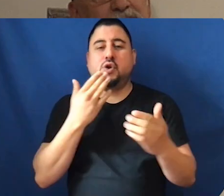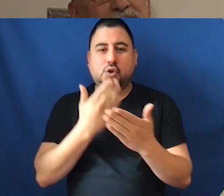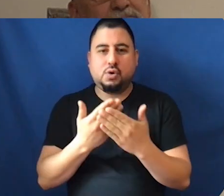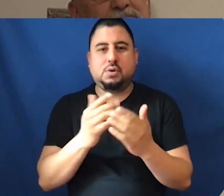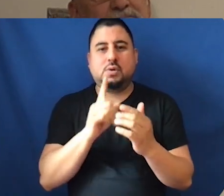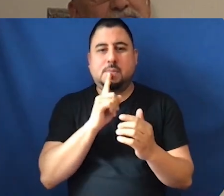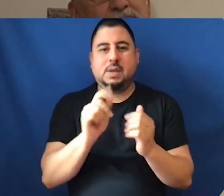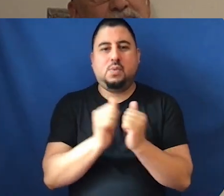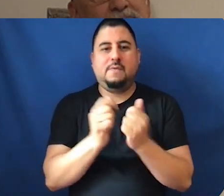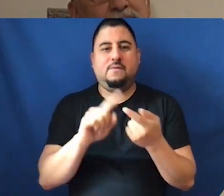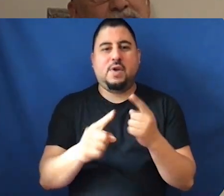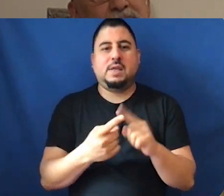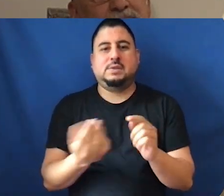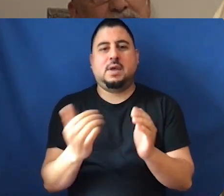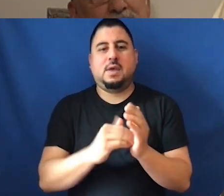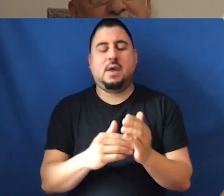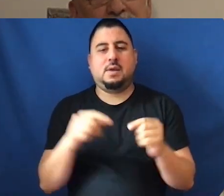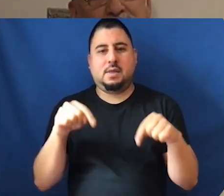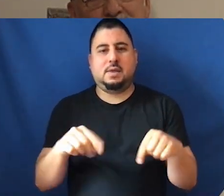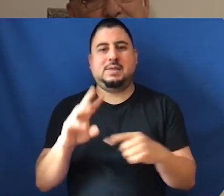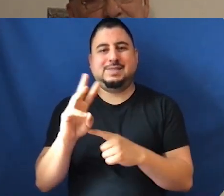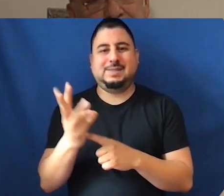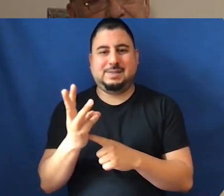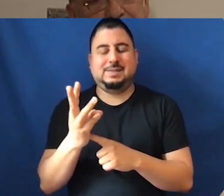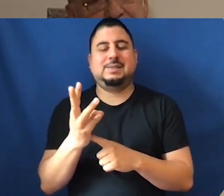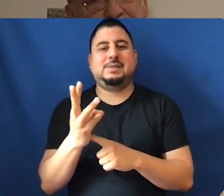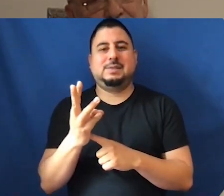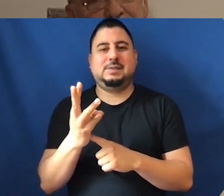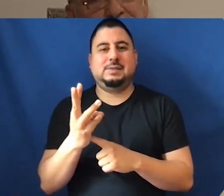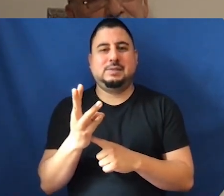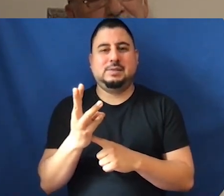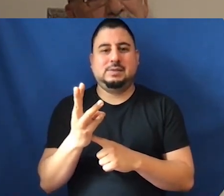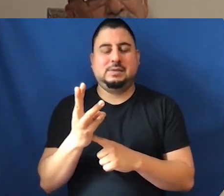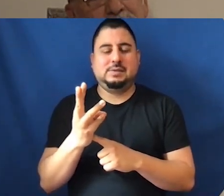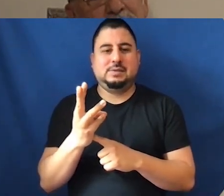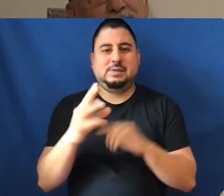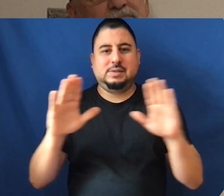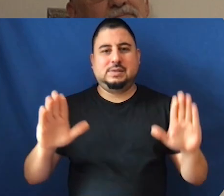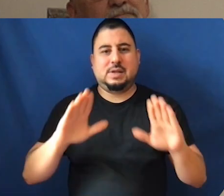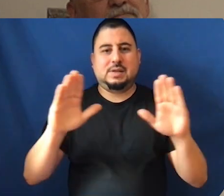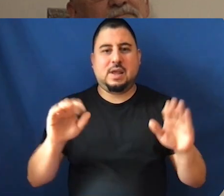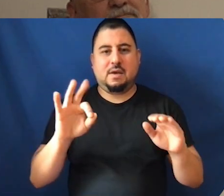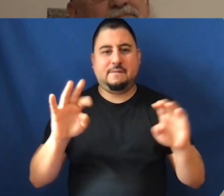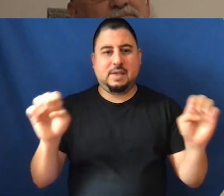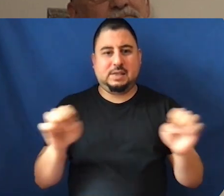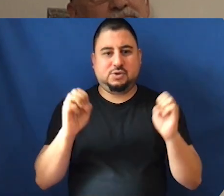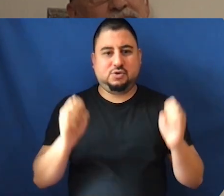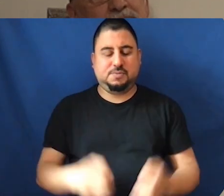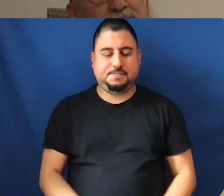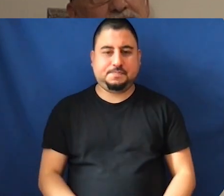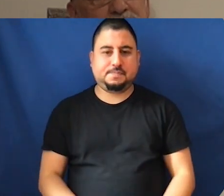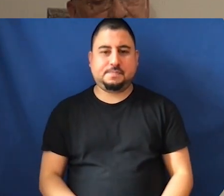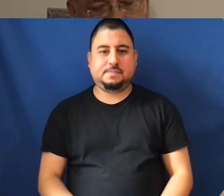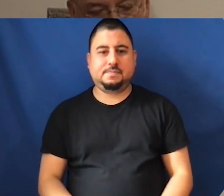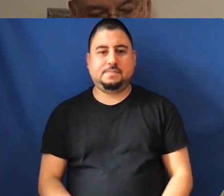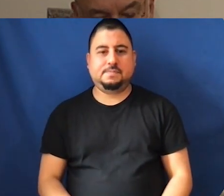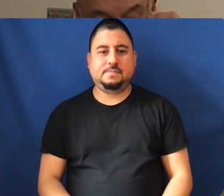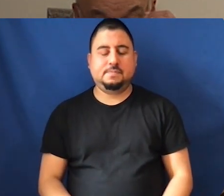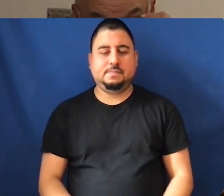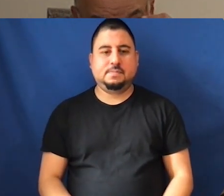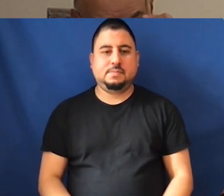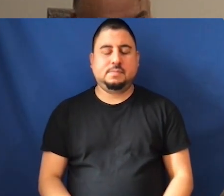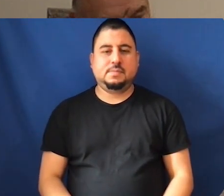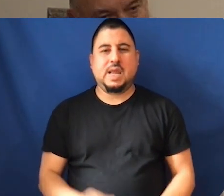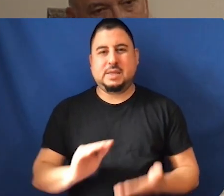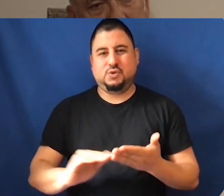friends again on this sixth, oh my goodness, Sunday of Easter. By